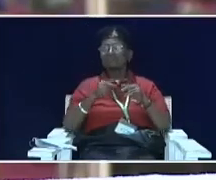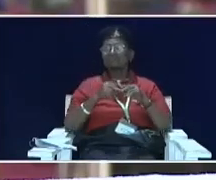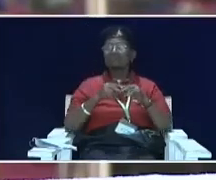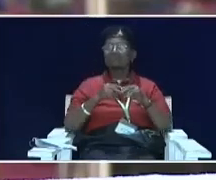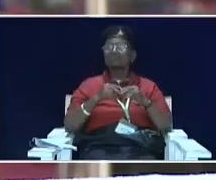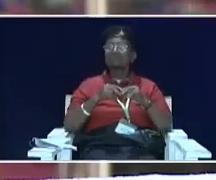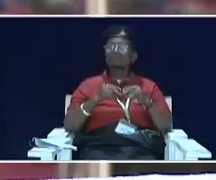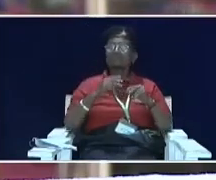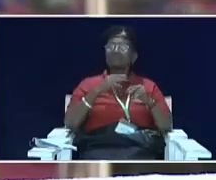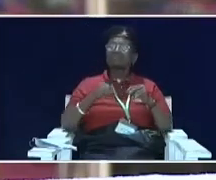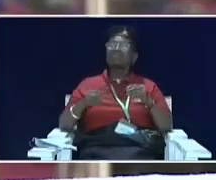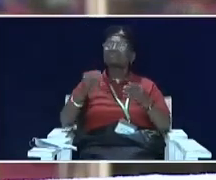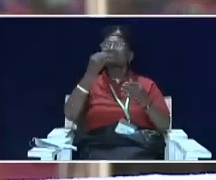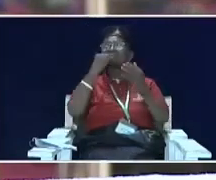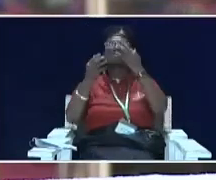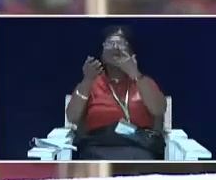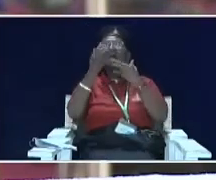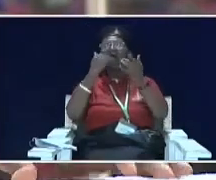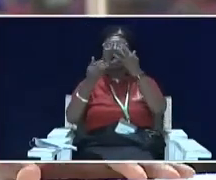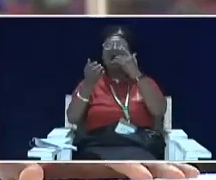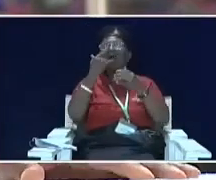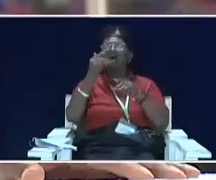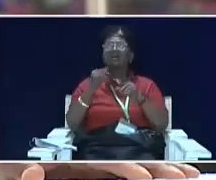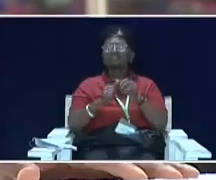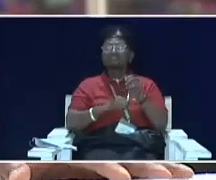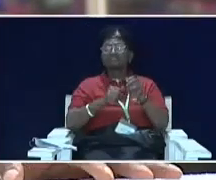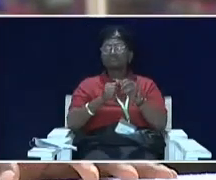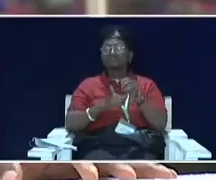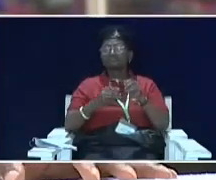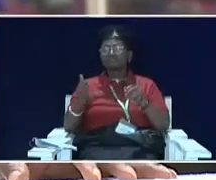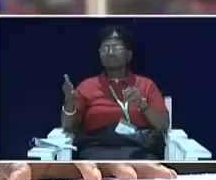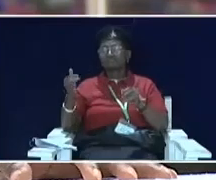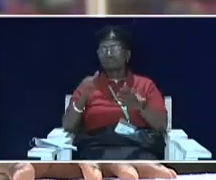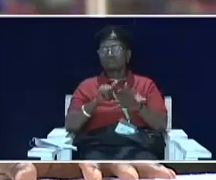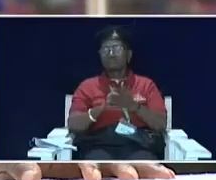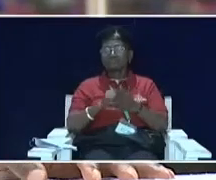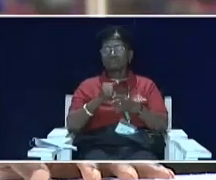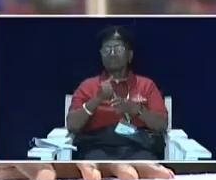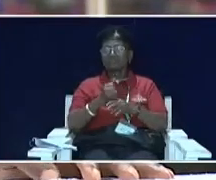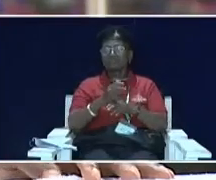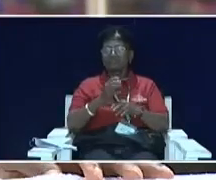and consume everything that is causing me sorrow.